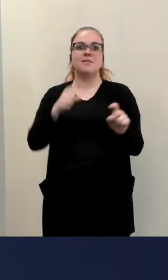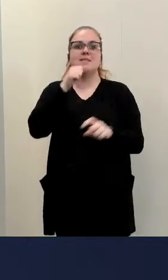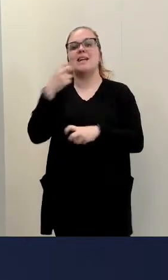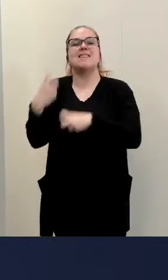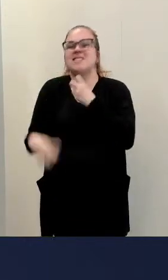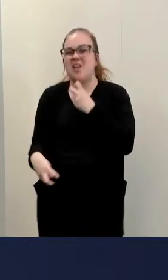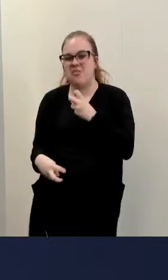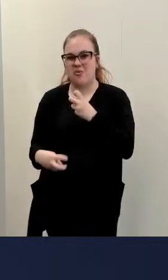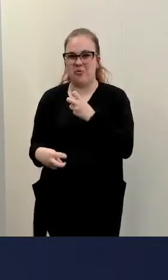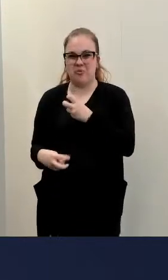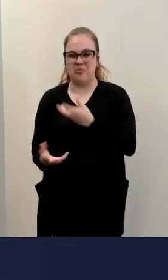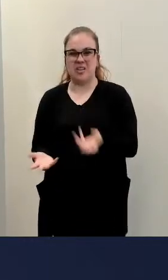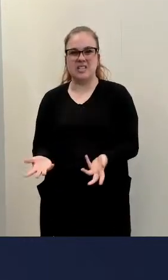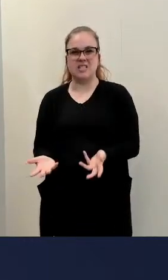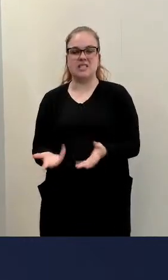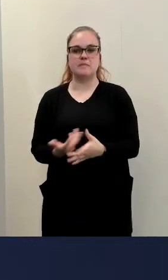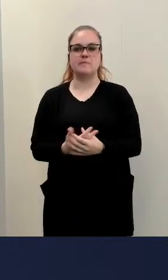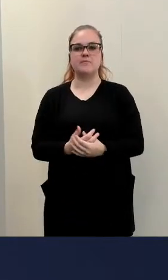difficult.